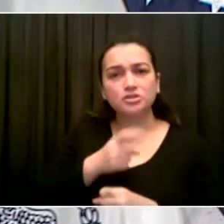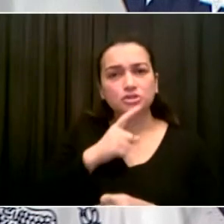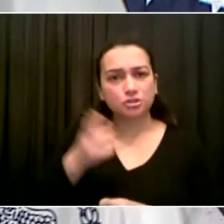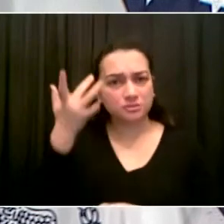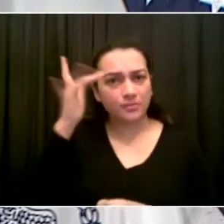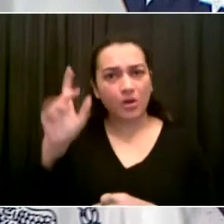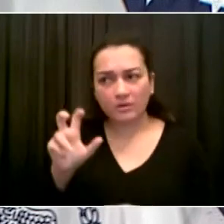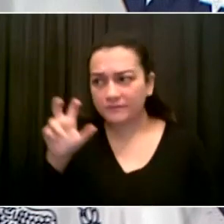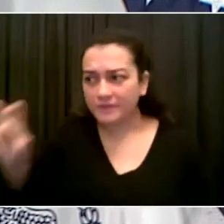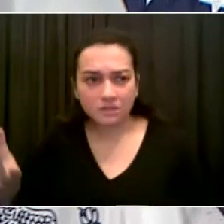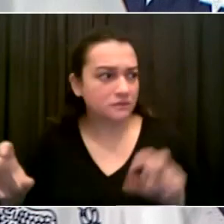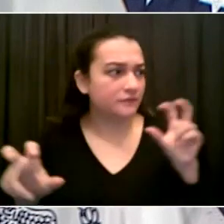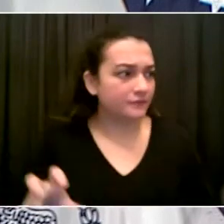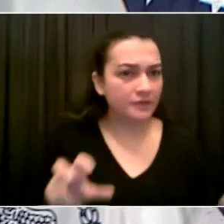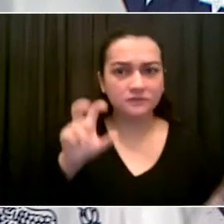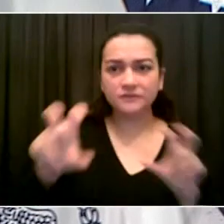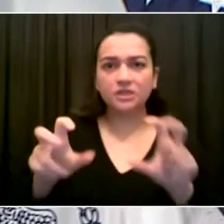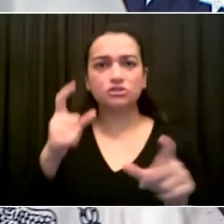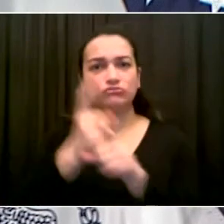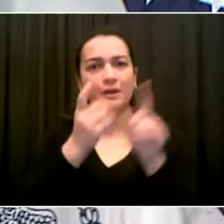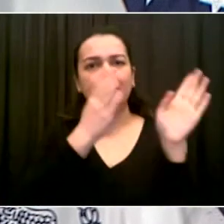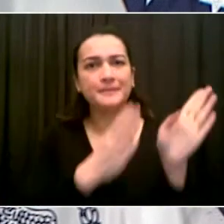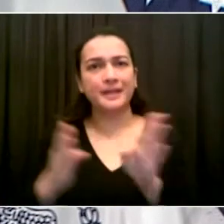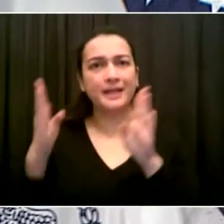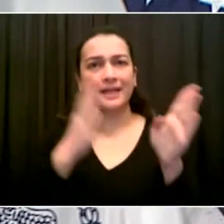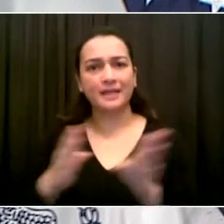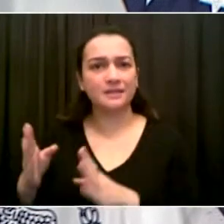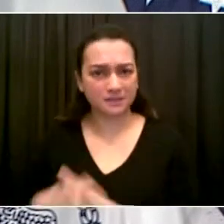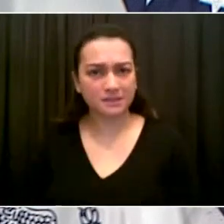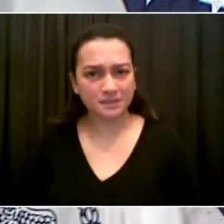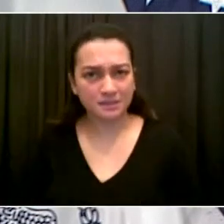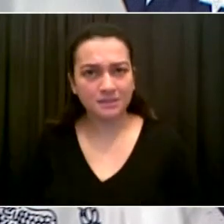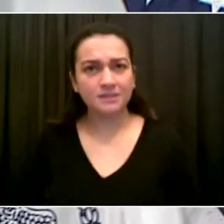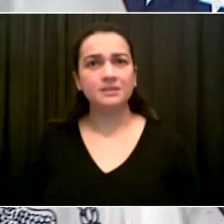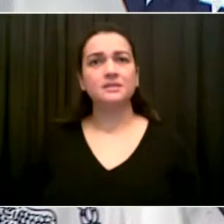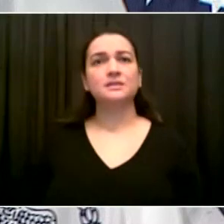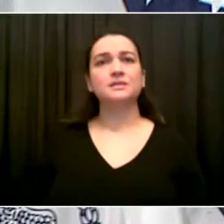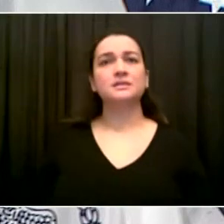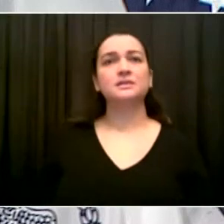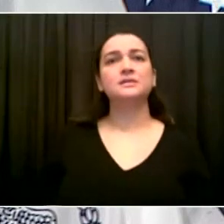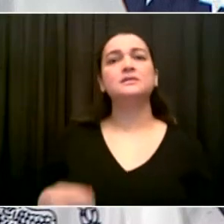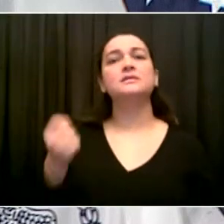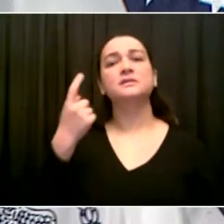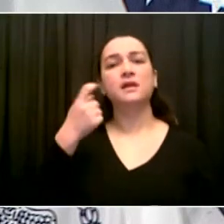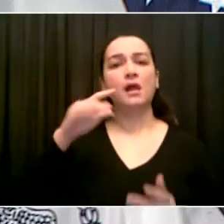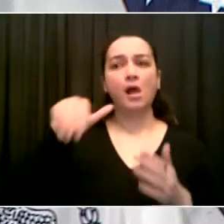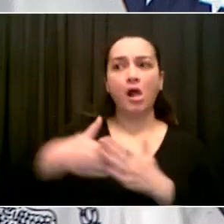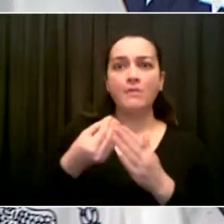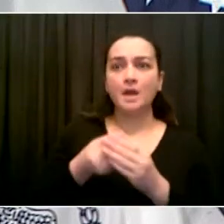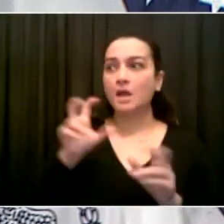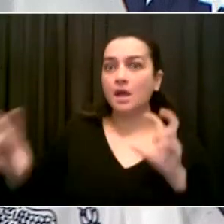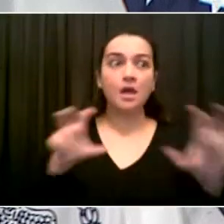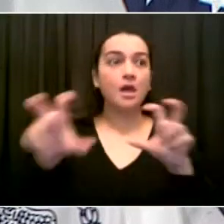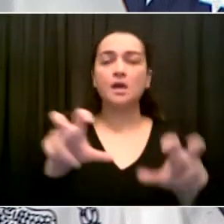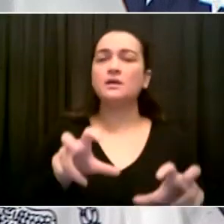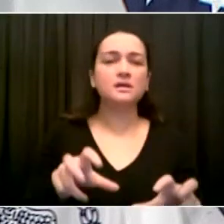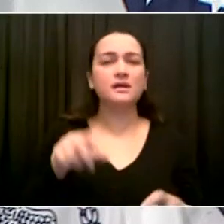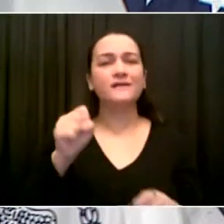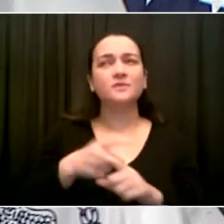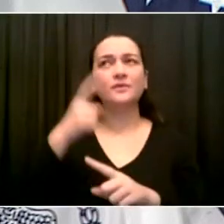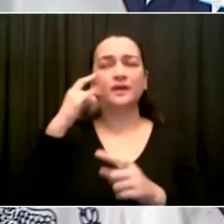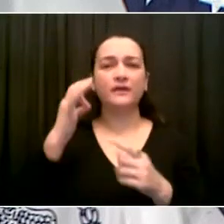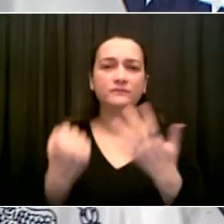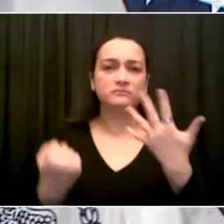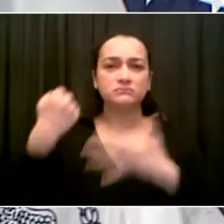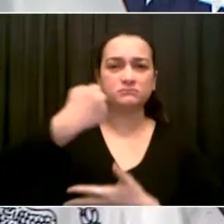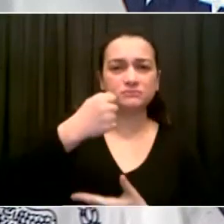change. And we said, and I put this in the State of the City, that we're going to pass the rules and laws necessary